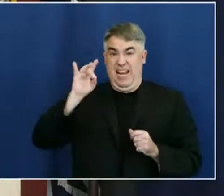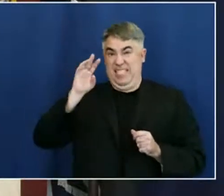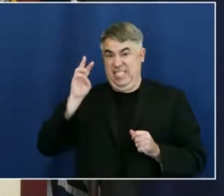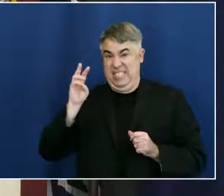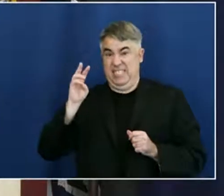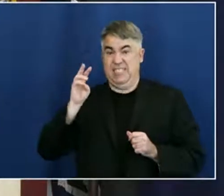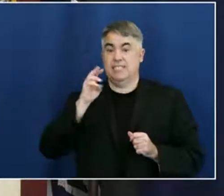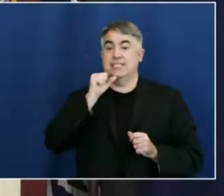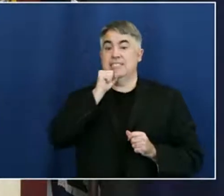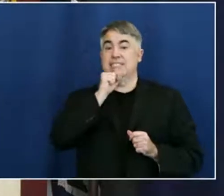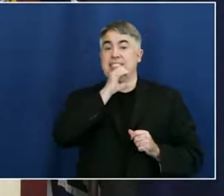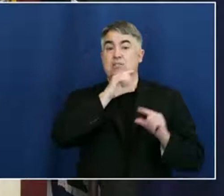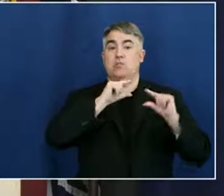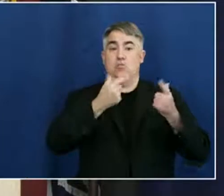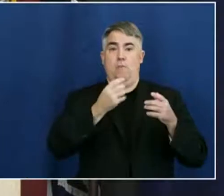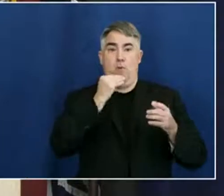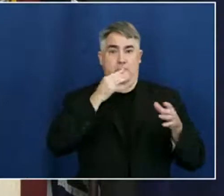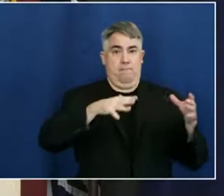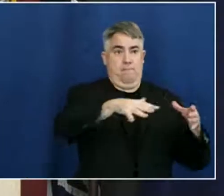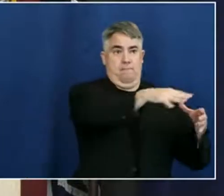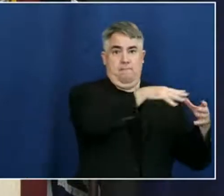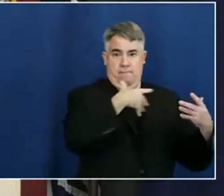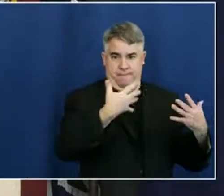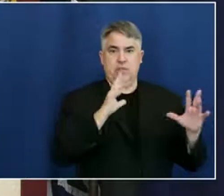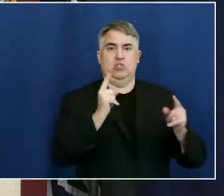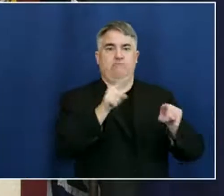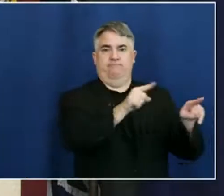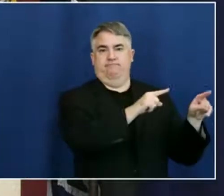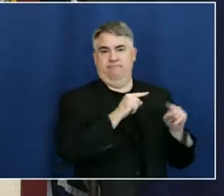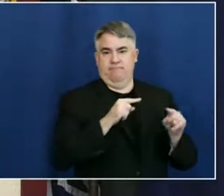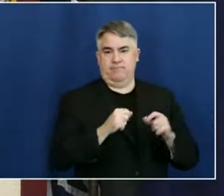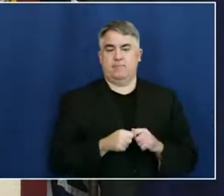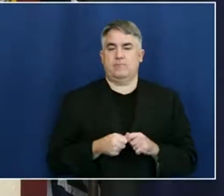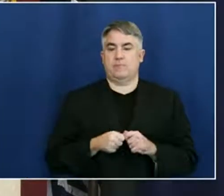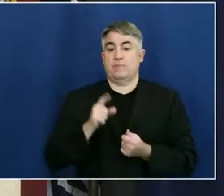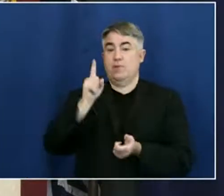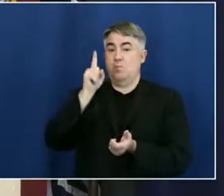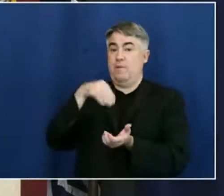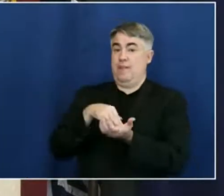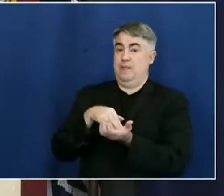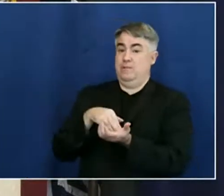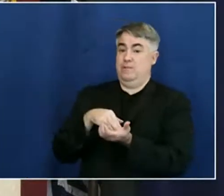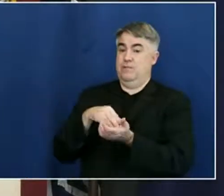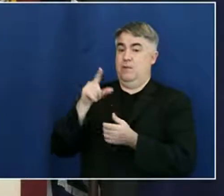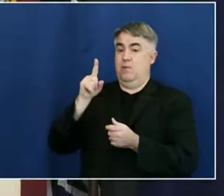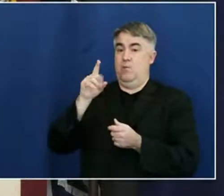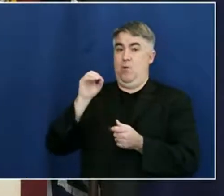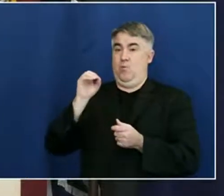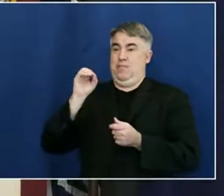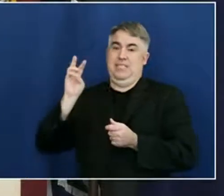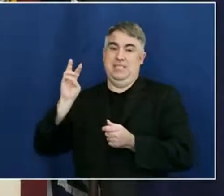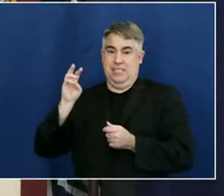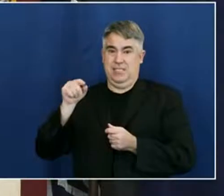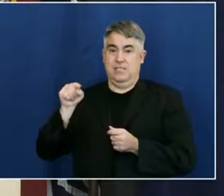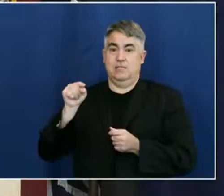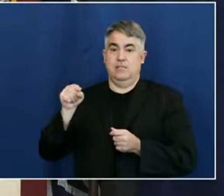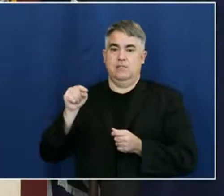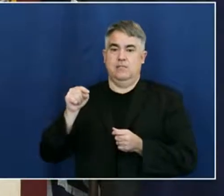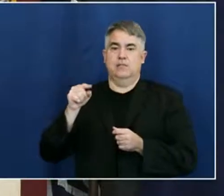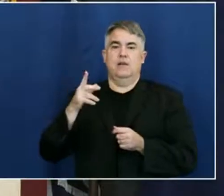and 1,106 of our long-term care facilities have been visited and received at least their first